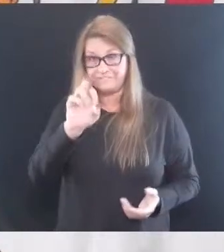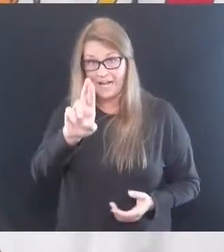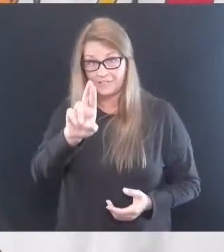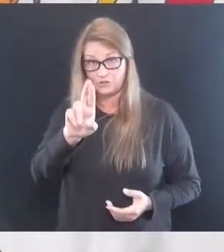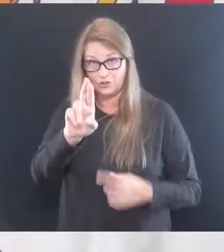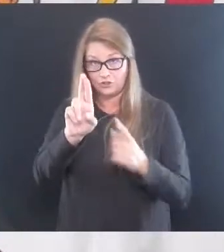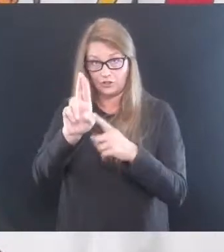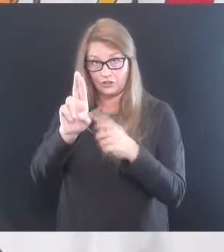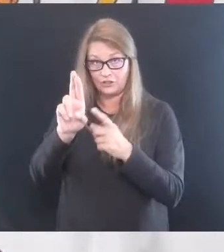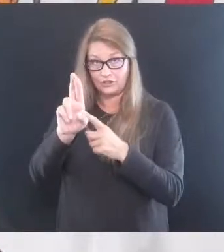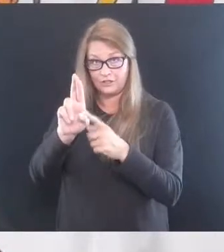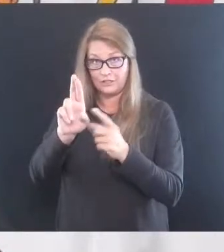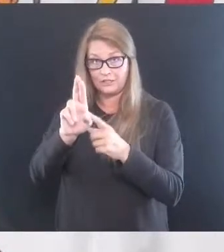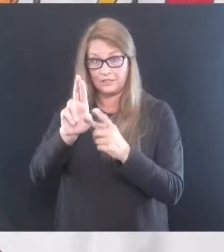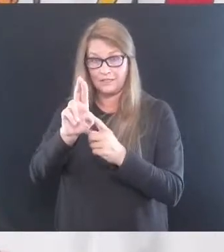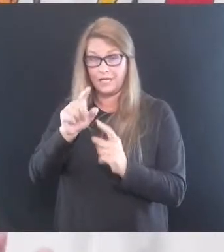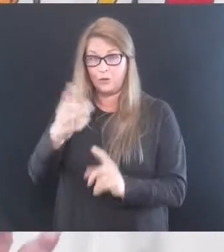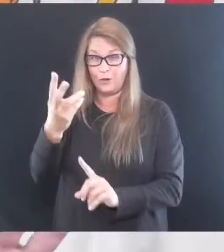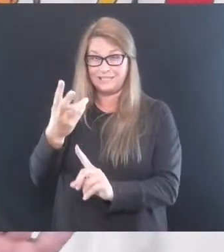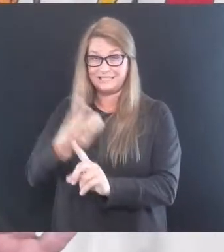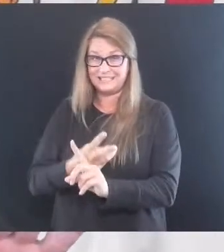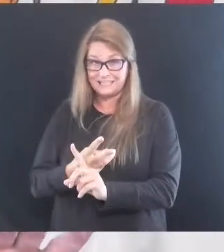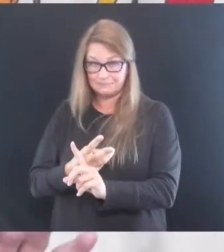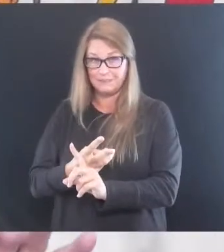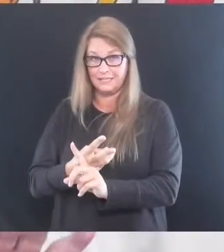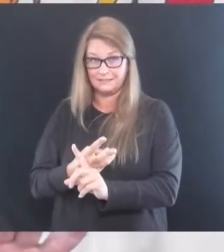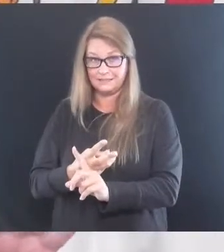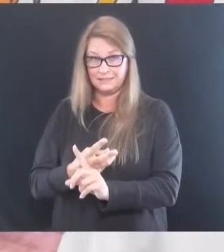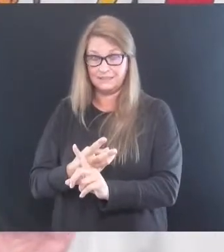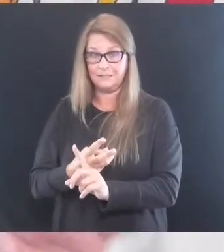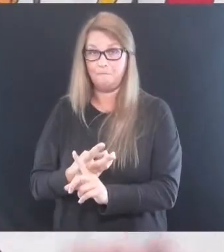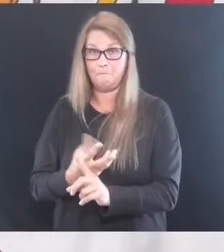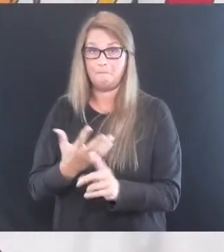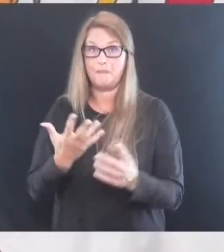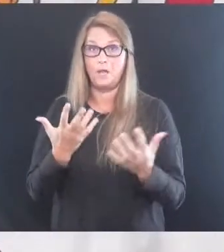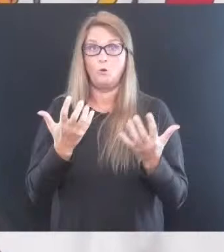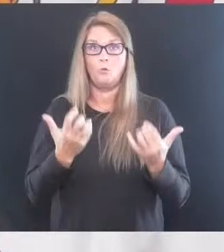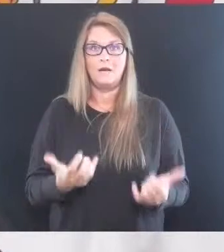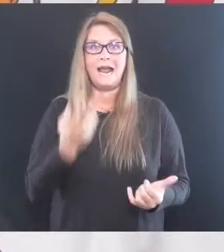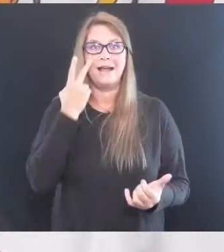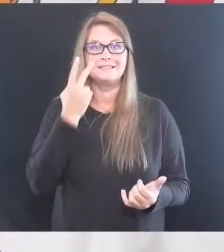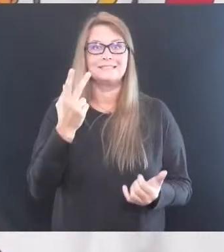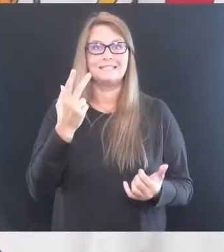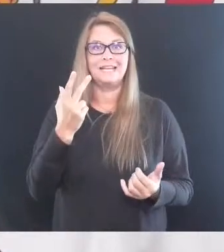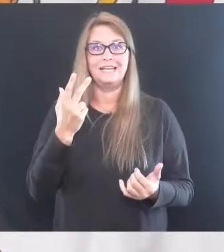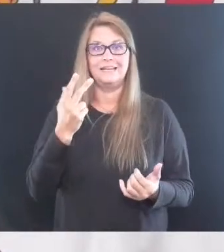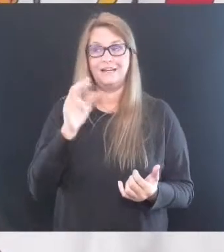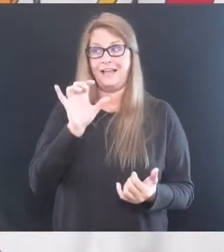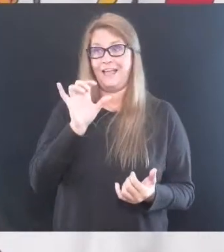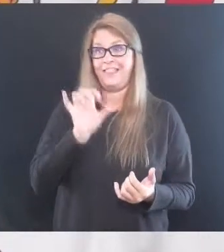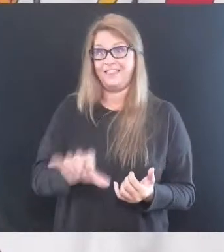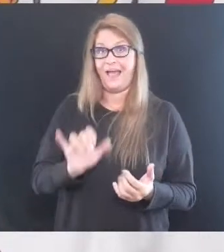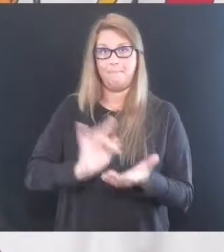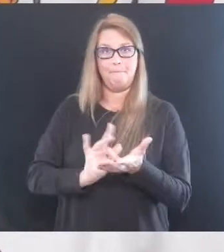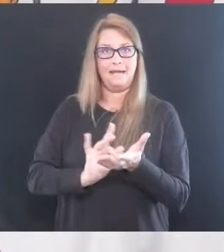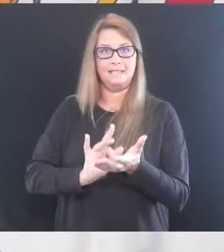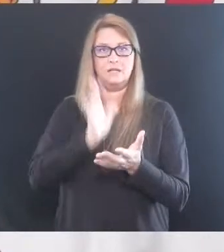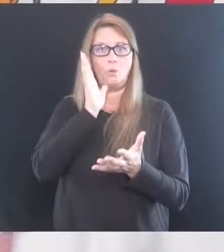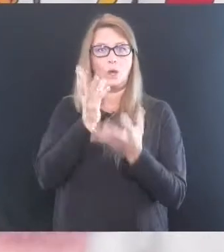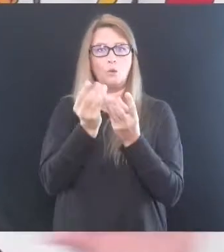you're out close to 6 months, we're seeing a drop-off in the effectiveness of